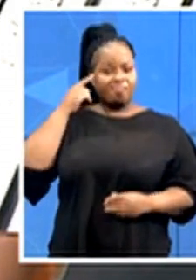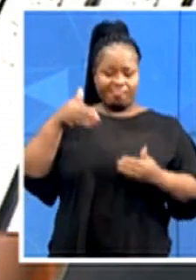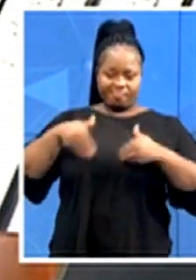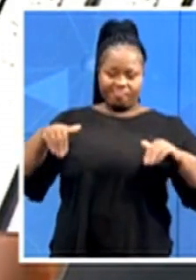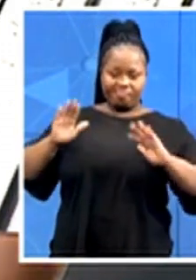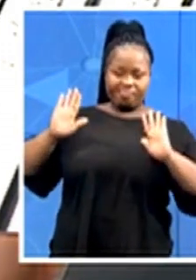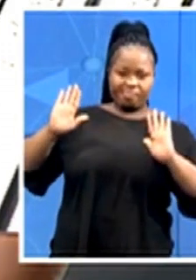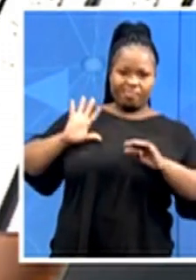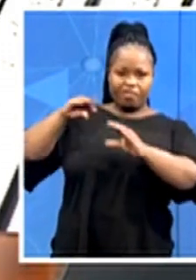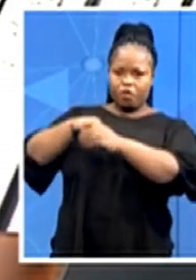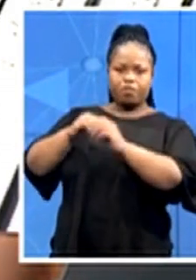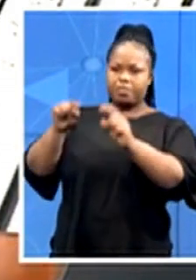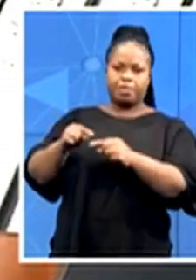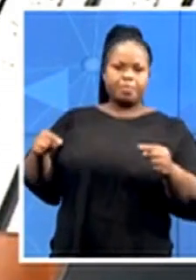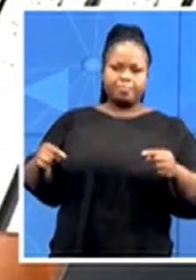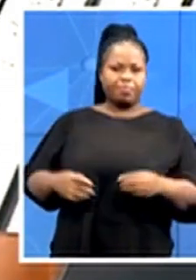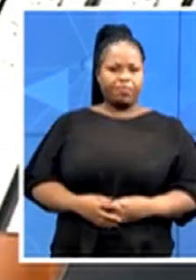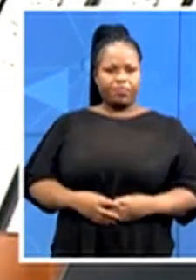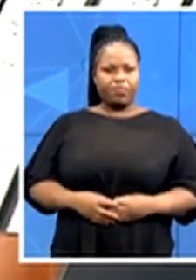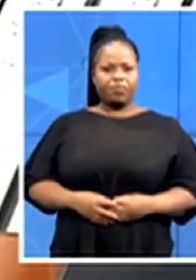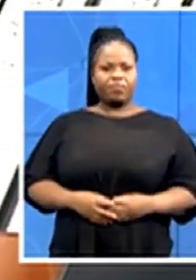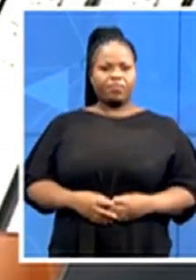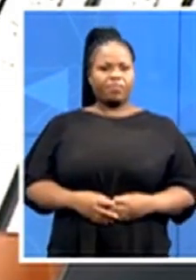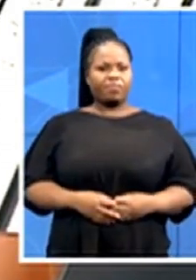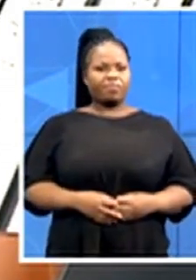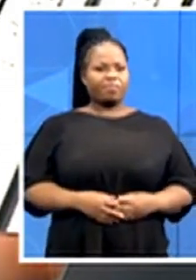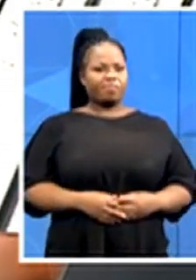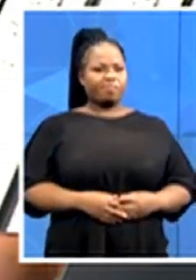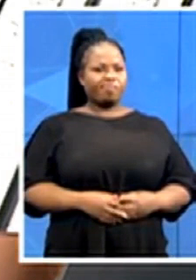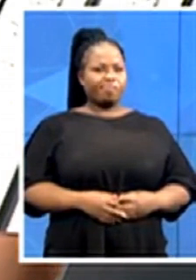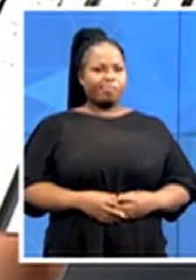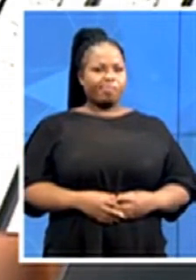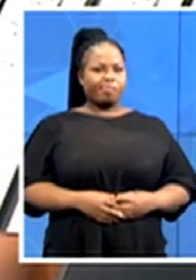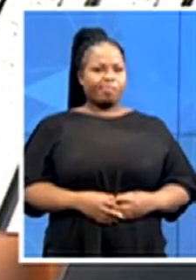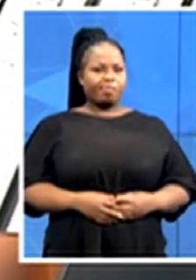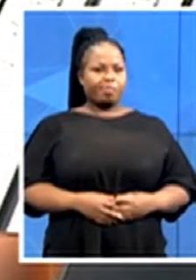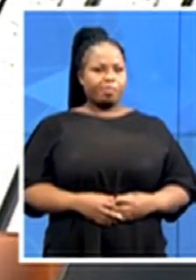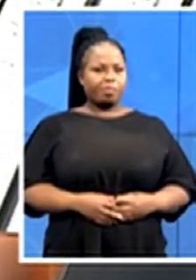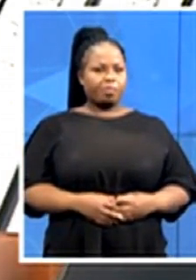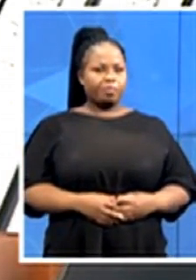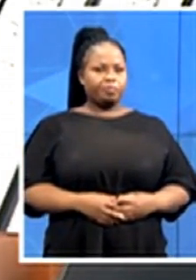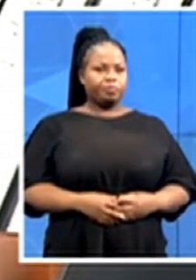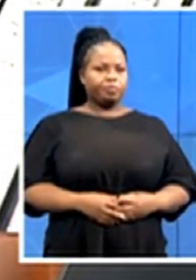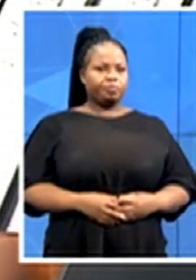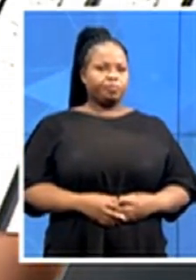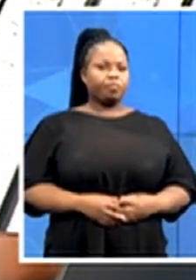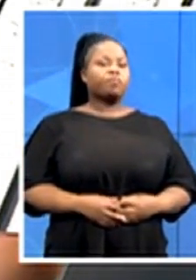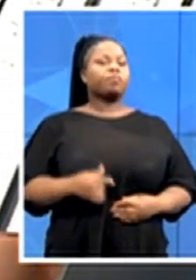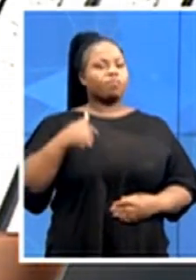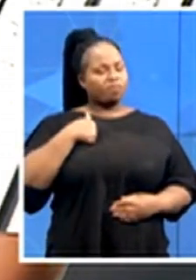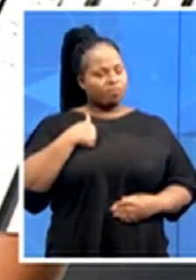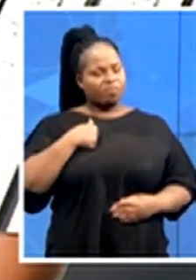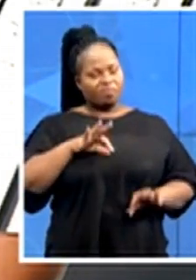no limit, that I should never even participate in that. And I kept to that type of